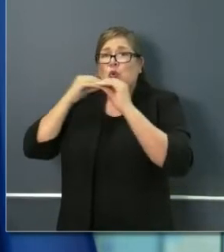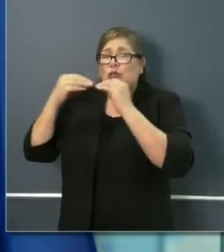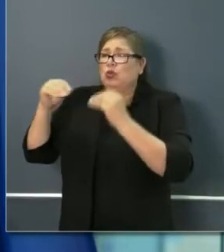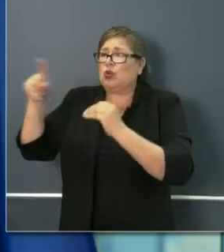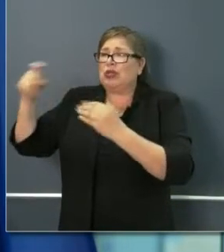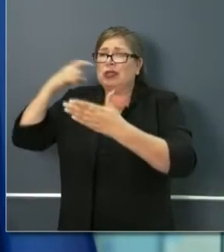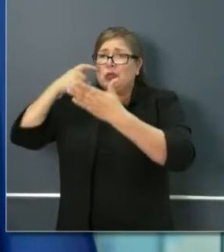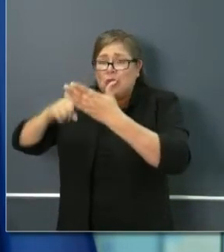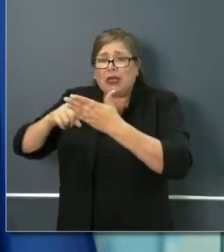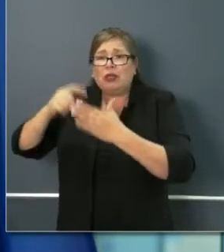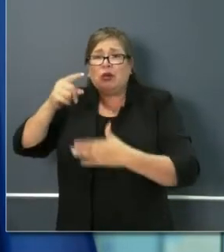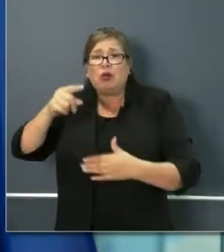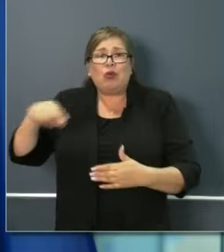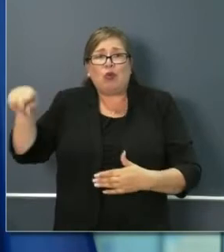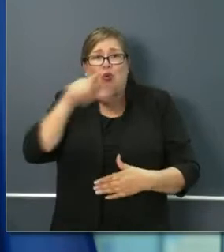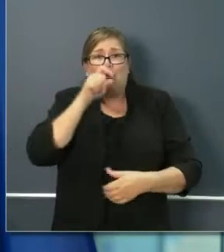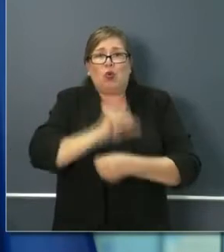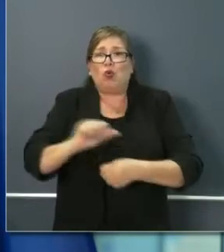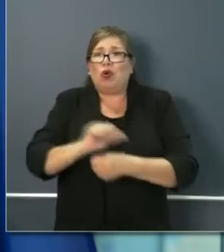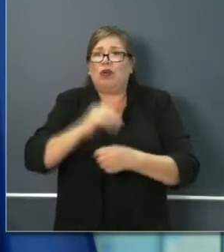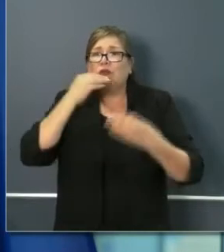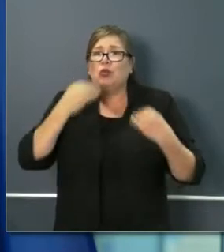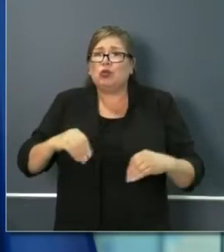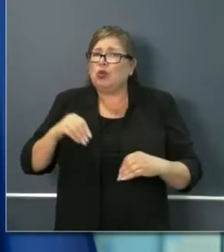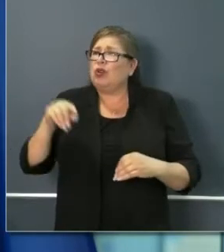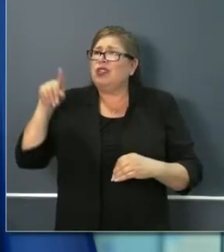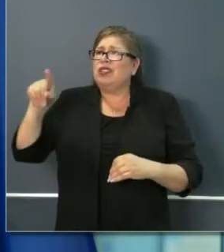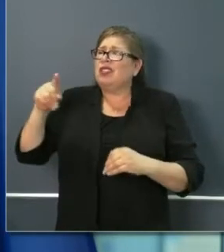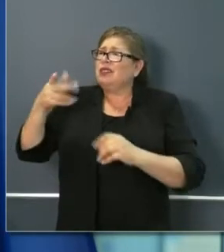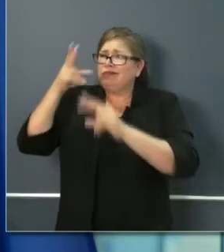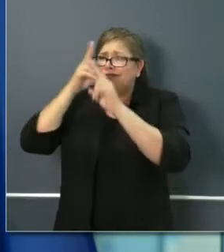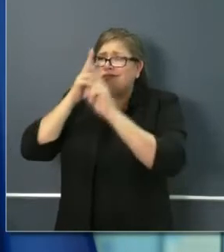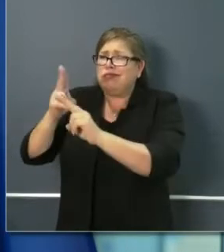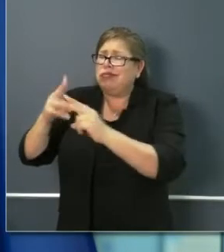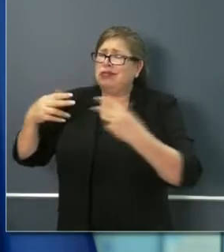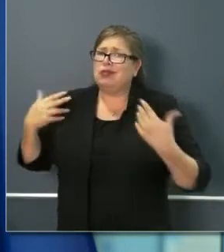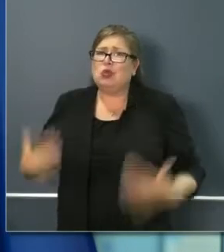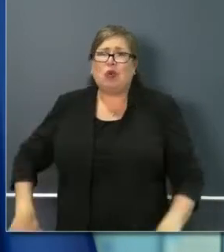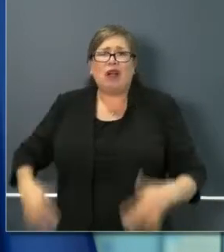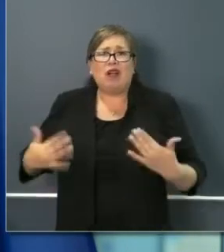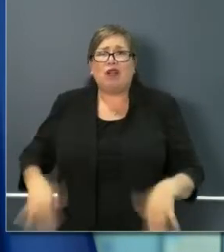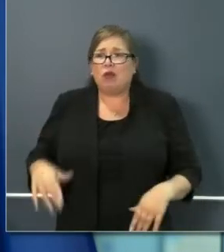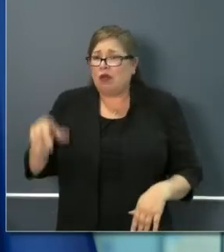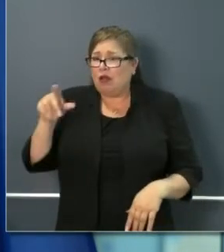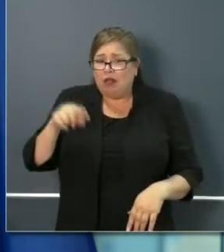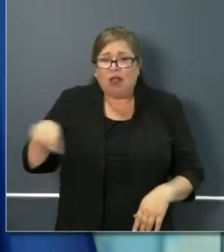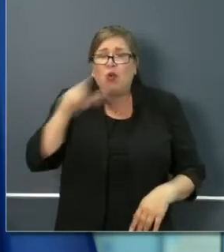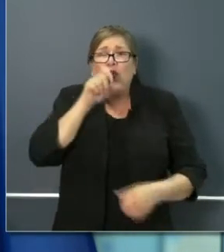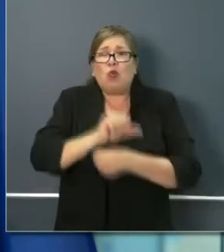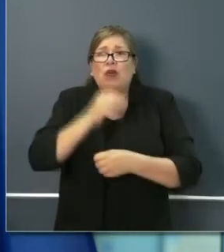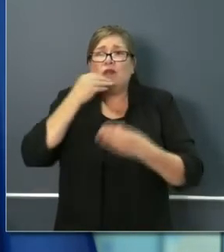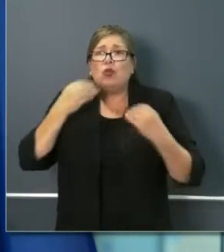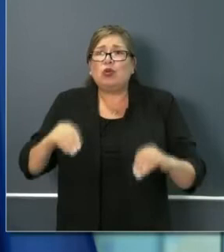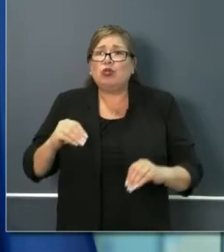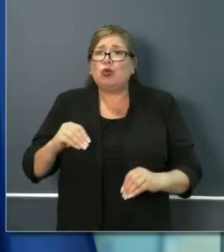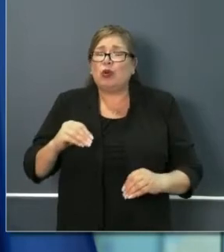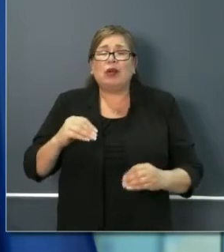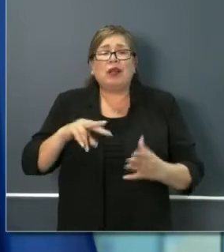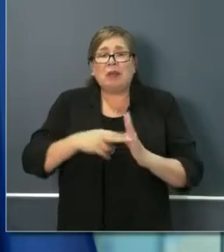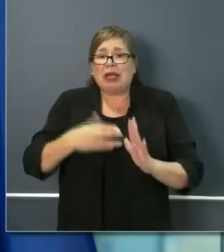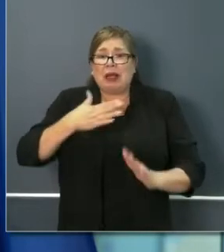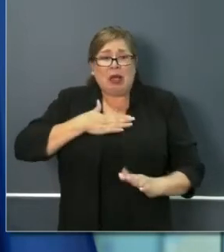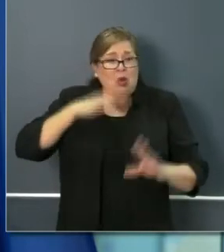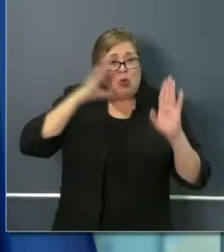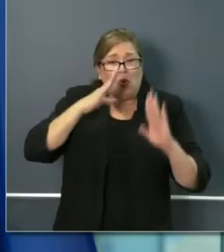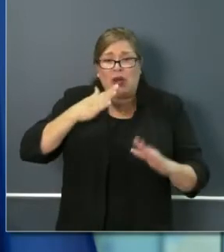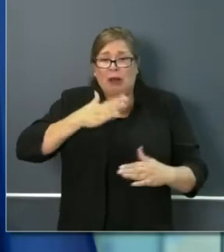think it deserves to be socialized with the rest of us. These folks are putting their health at risk, and they are